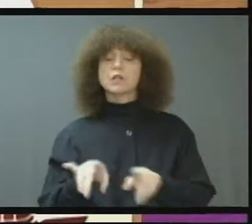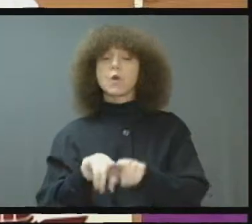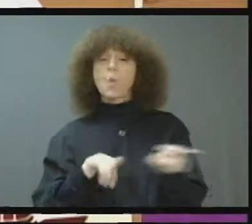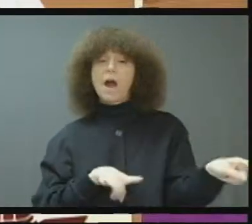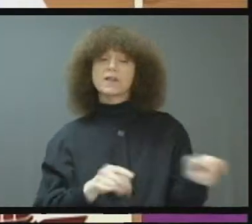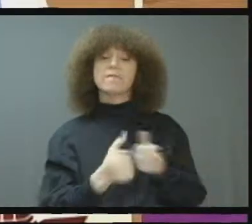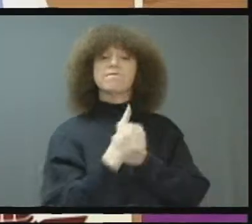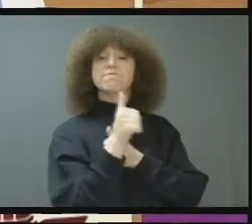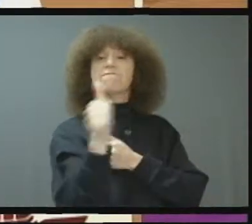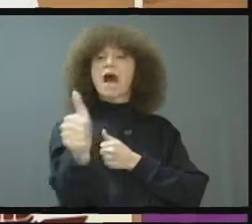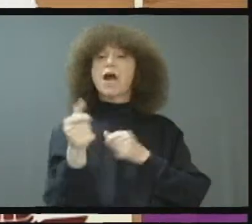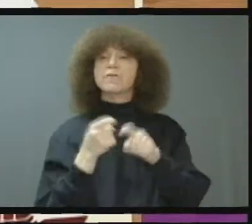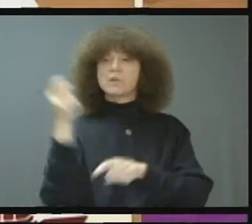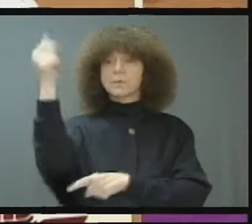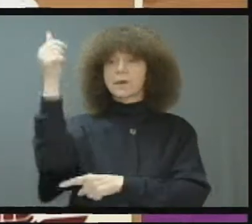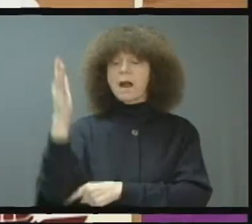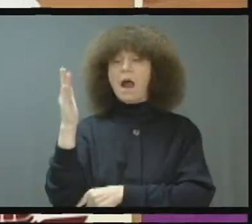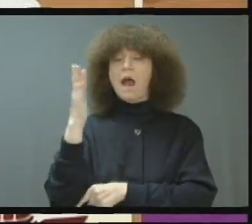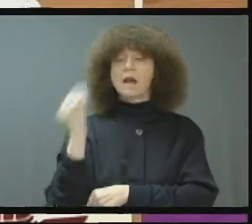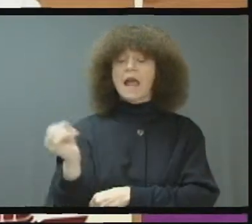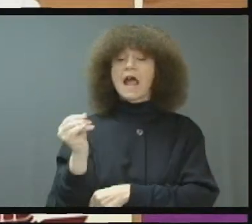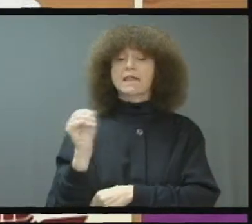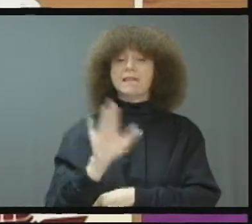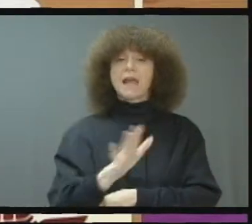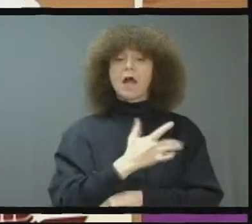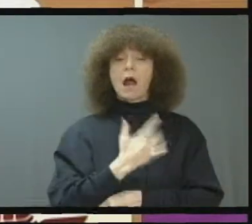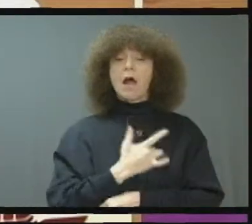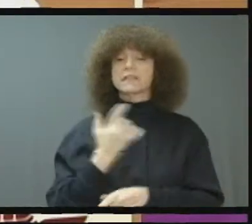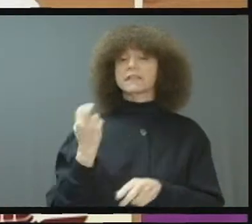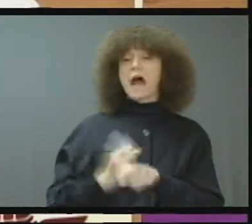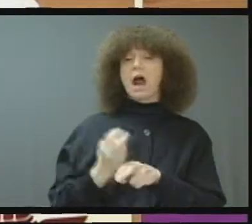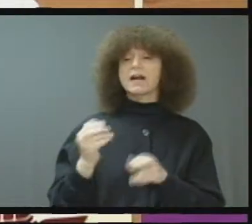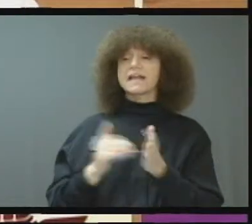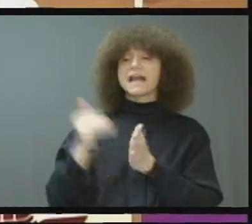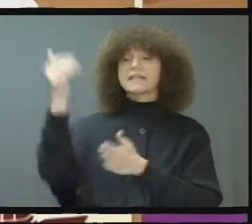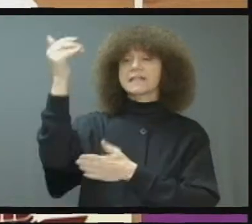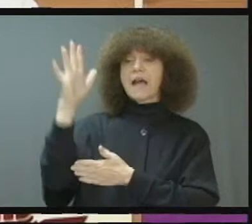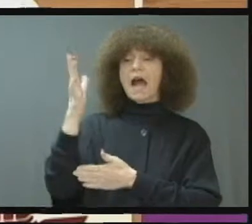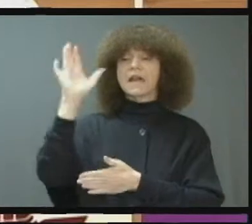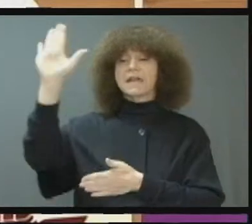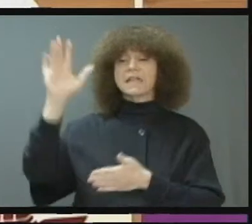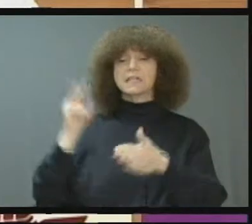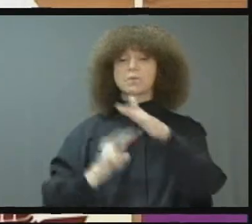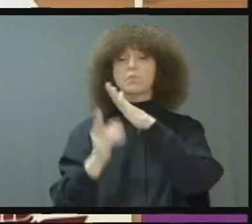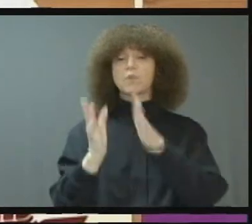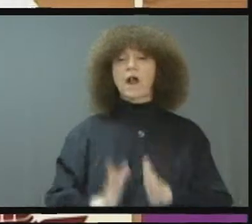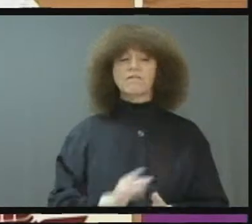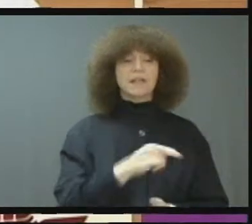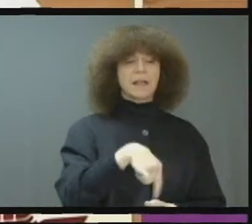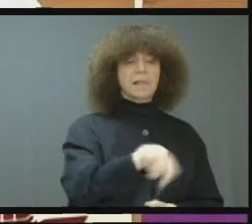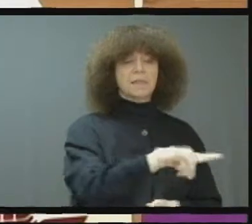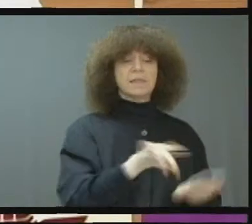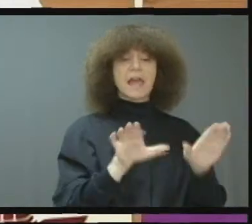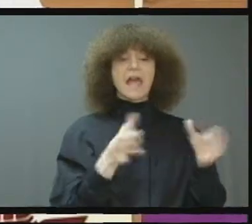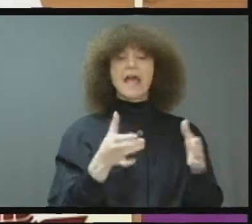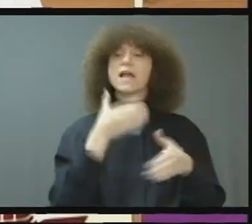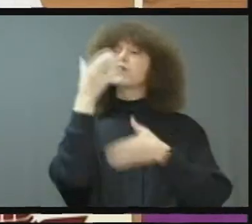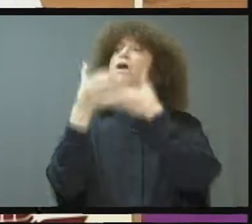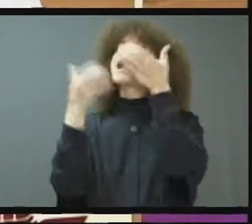against God and his prophets. They cried out to the Lord for help, and he helped them